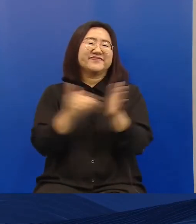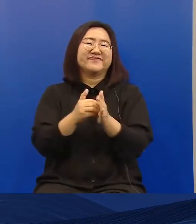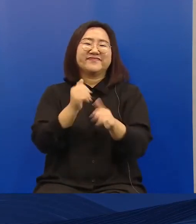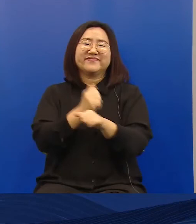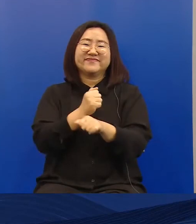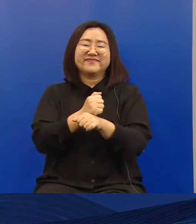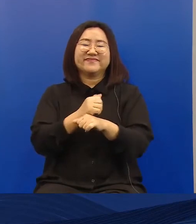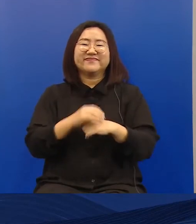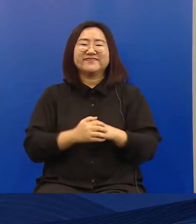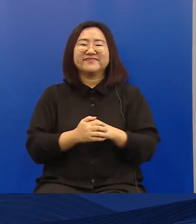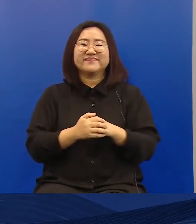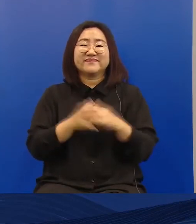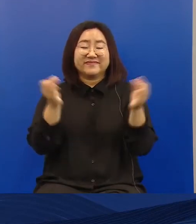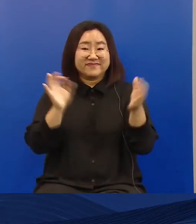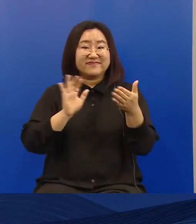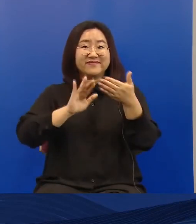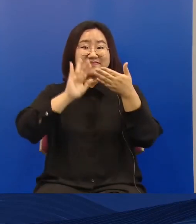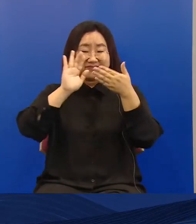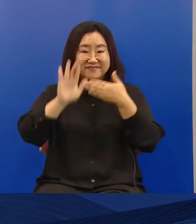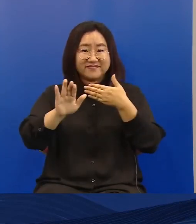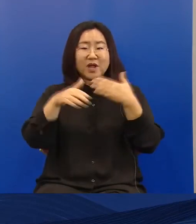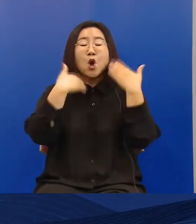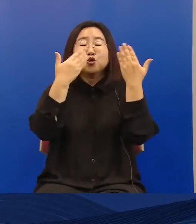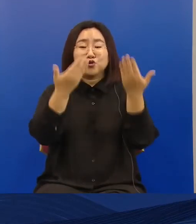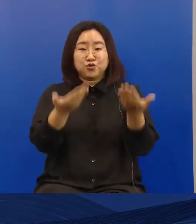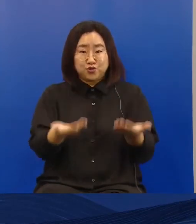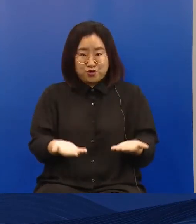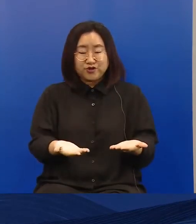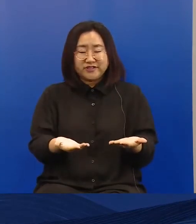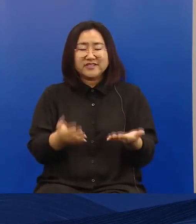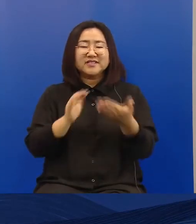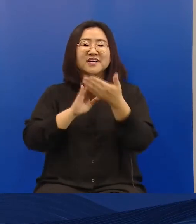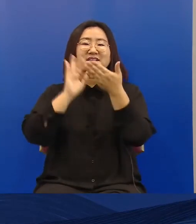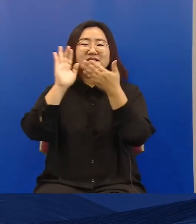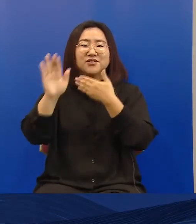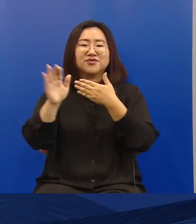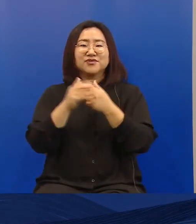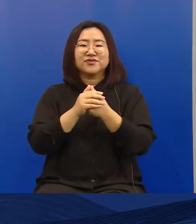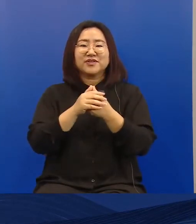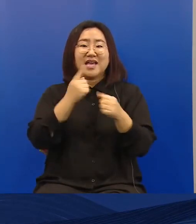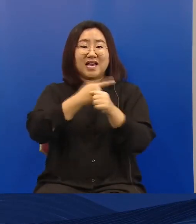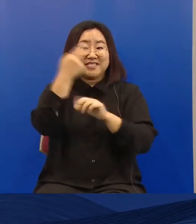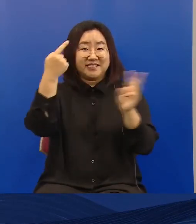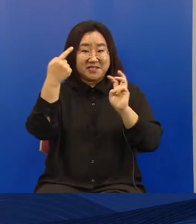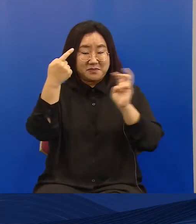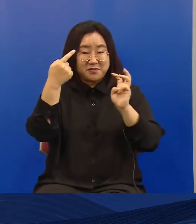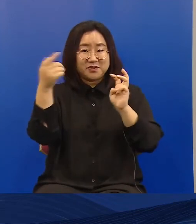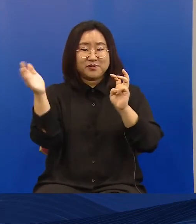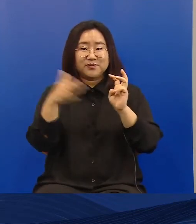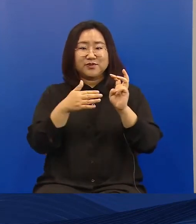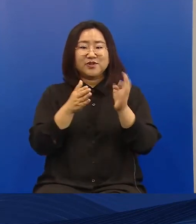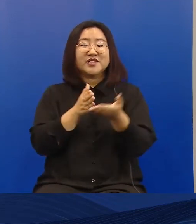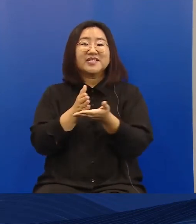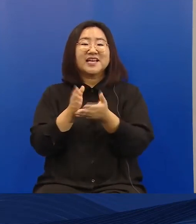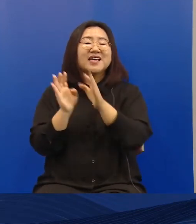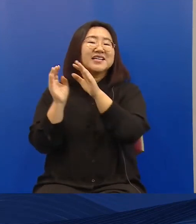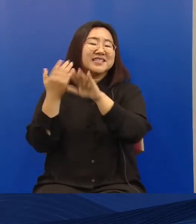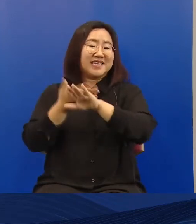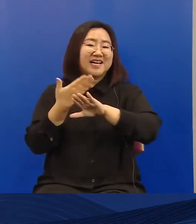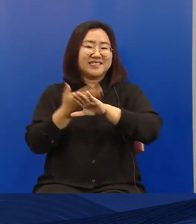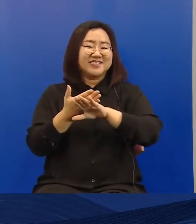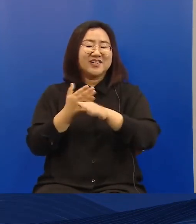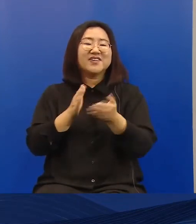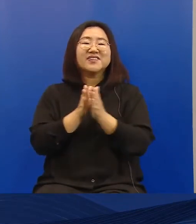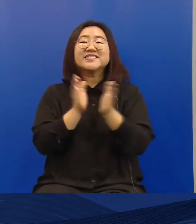role of public sign language interpretation for the human coexistence and cooperation. We'll have a short break, and